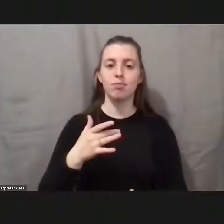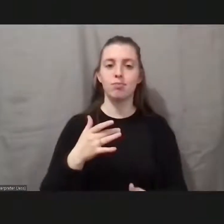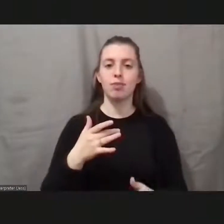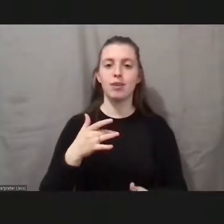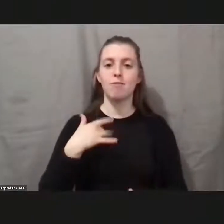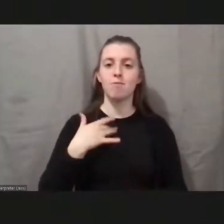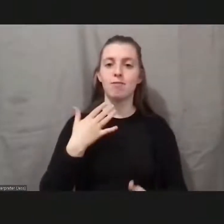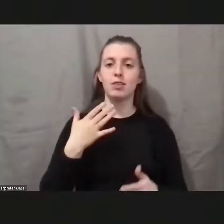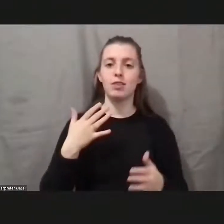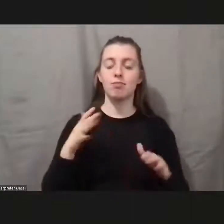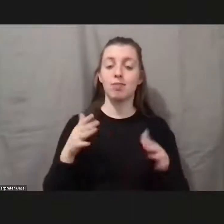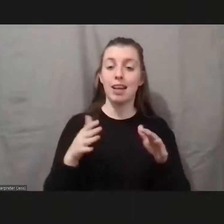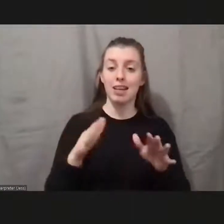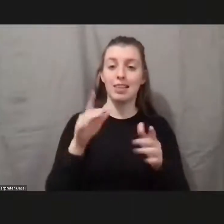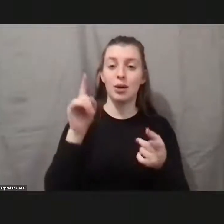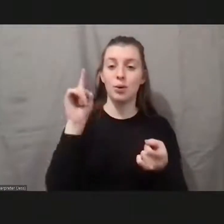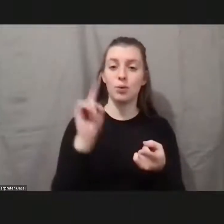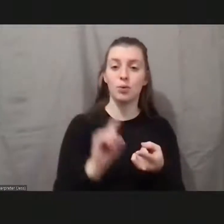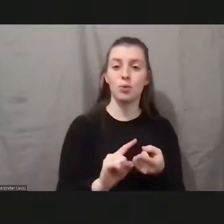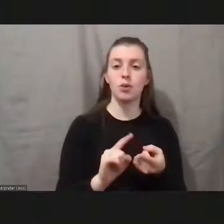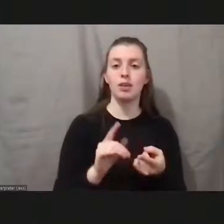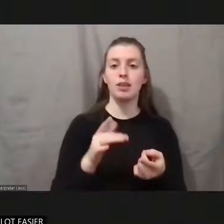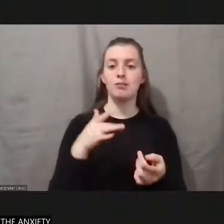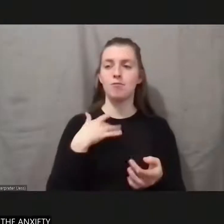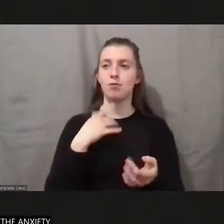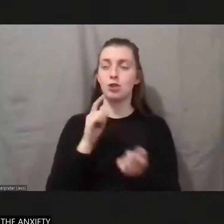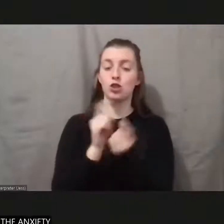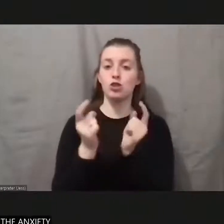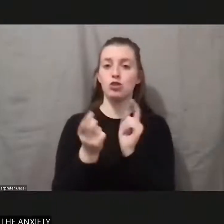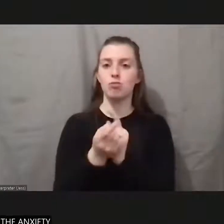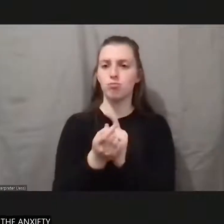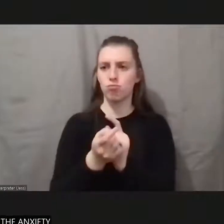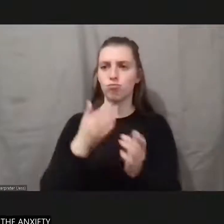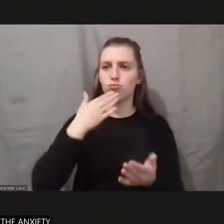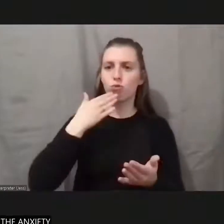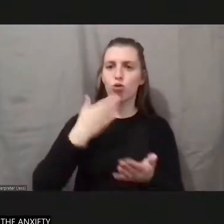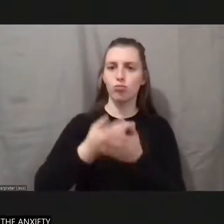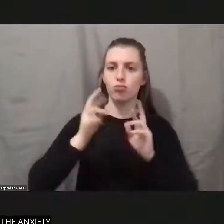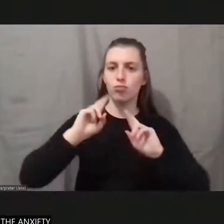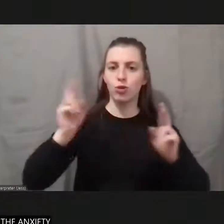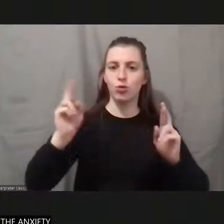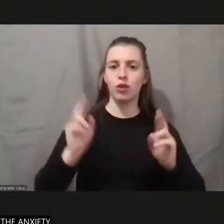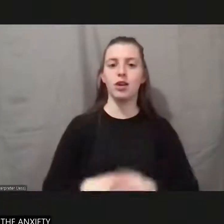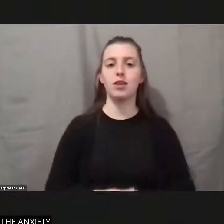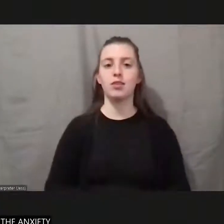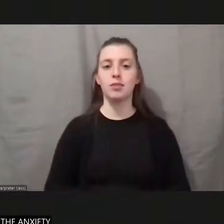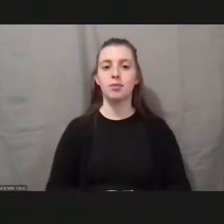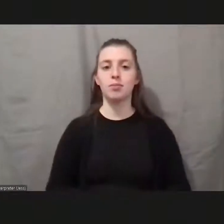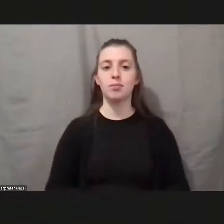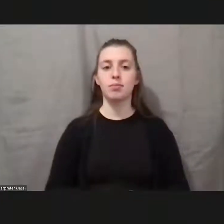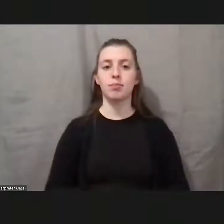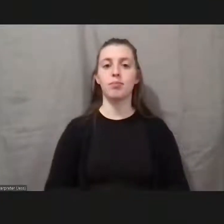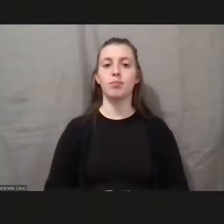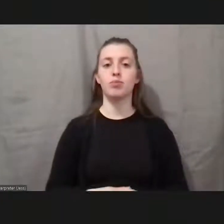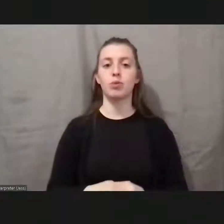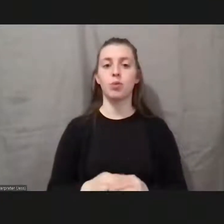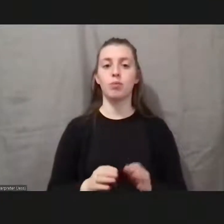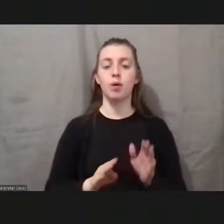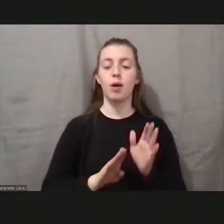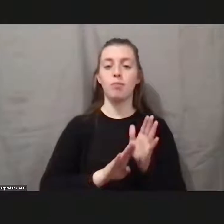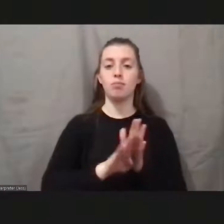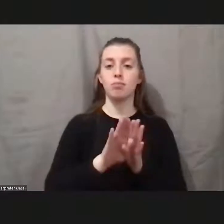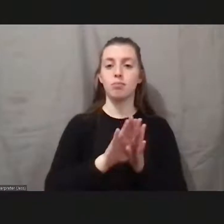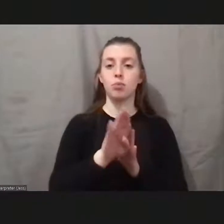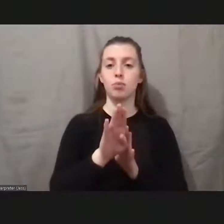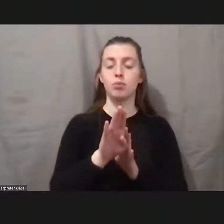about the changes and the things that are coming your way. And it helps to build a really great feeling and